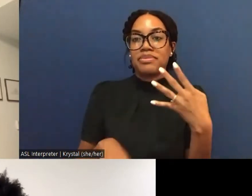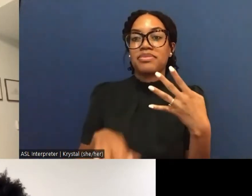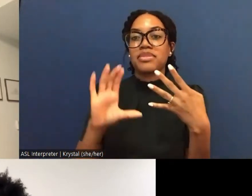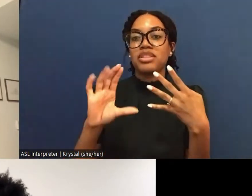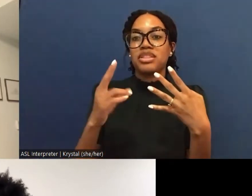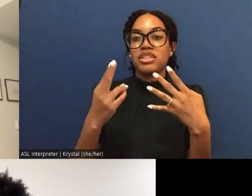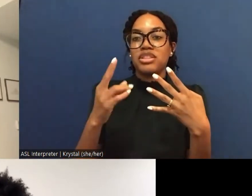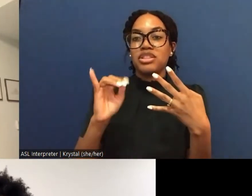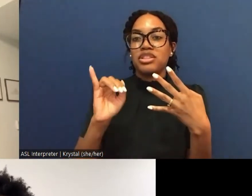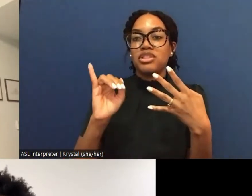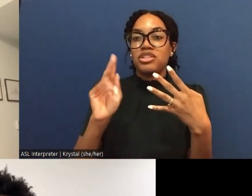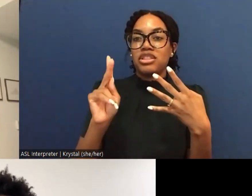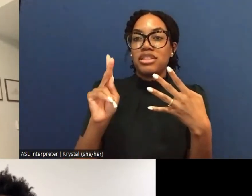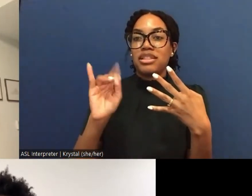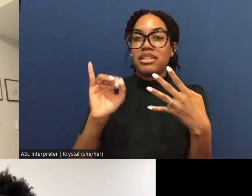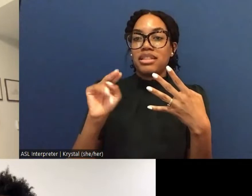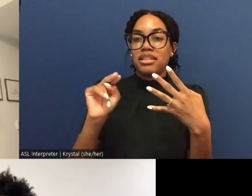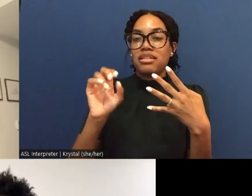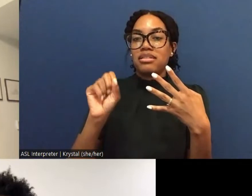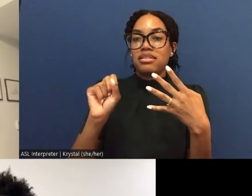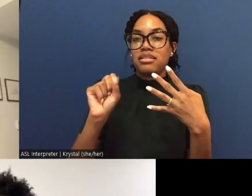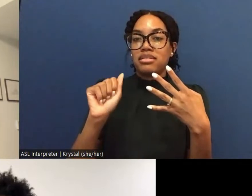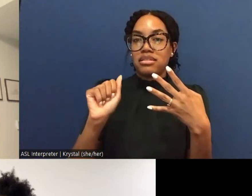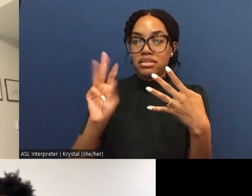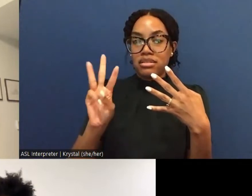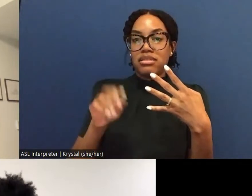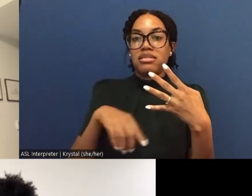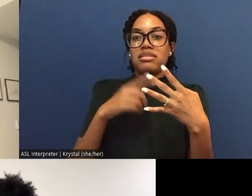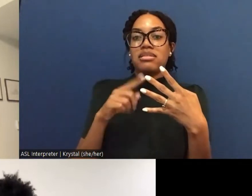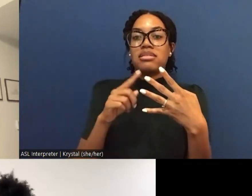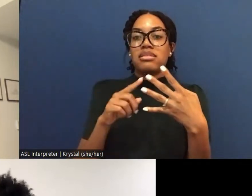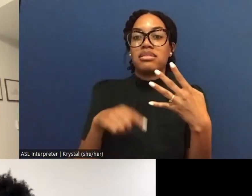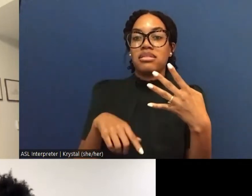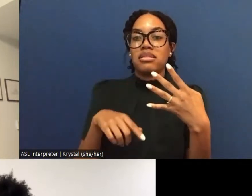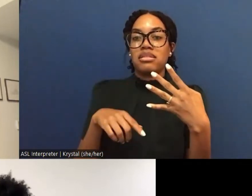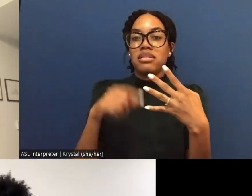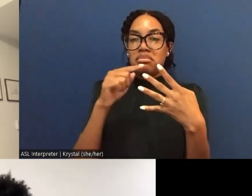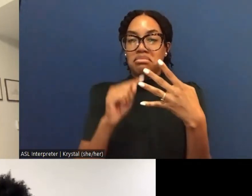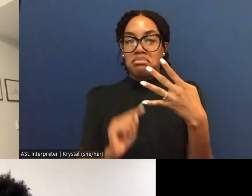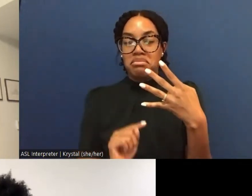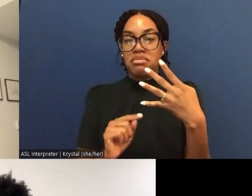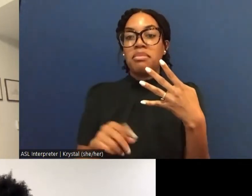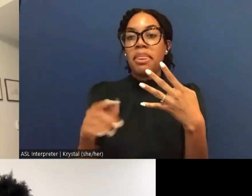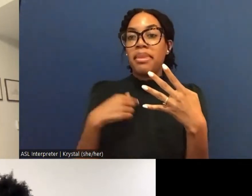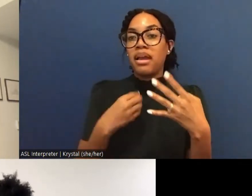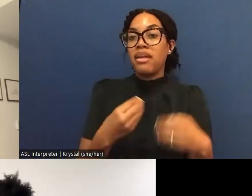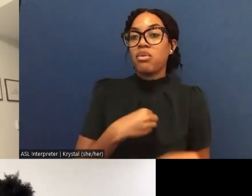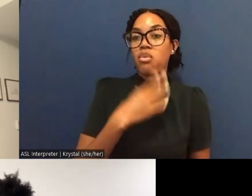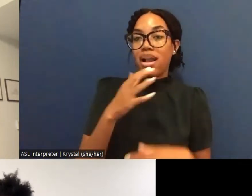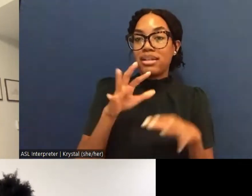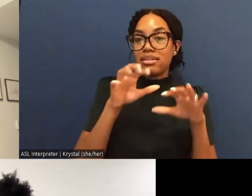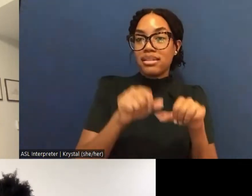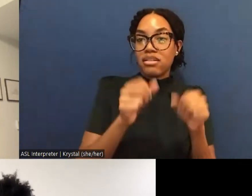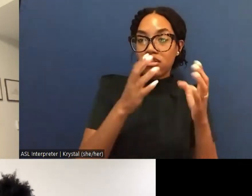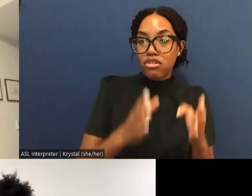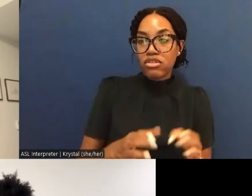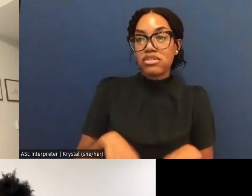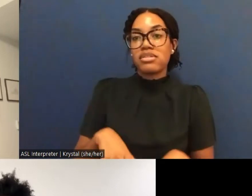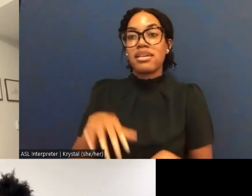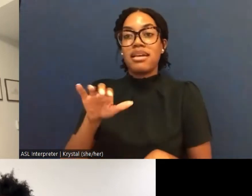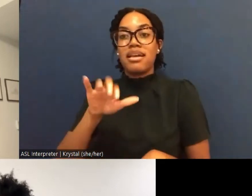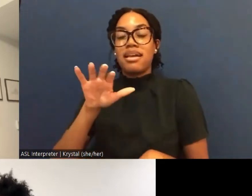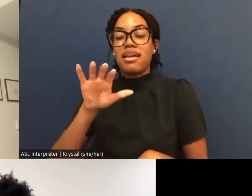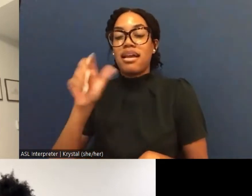looking at all these slaveholding nations. There are white settlers, there are African-American settlers, and then there are what I call Indian freed